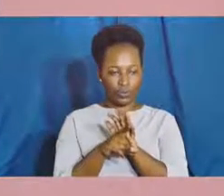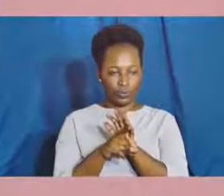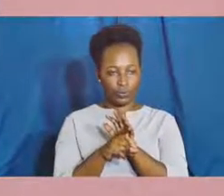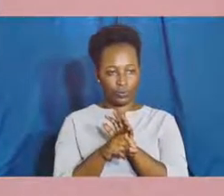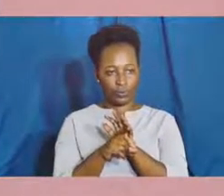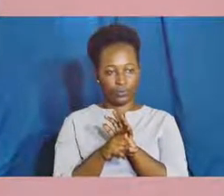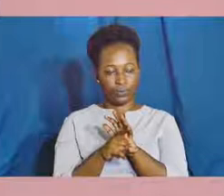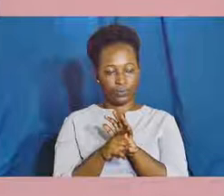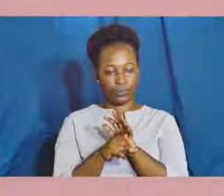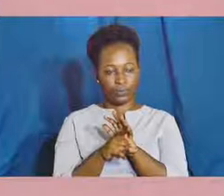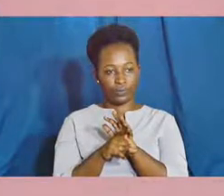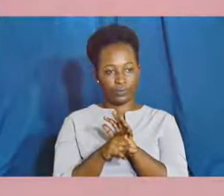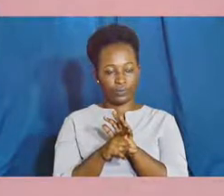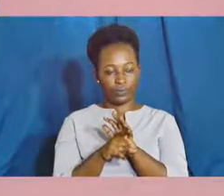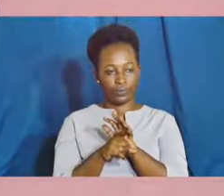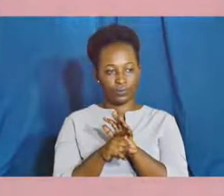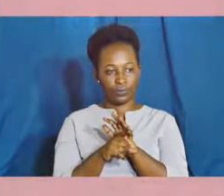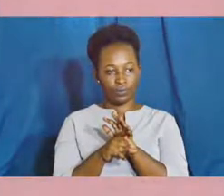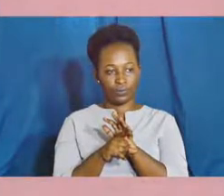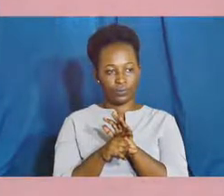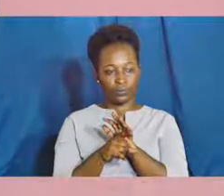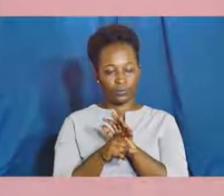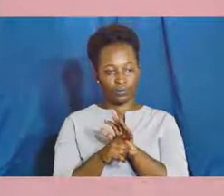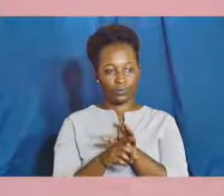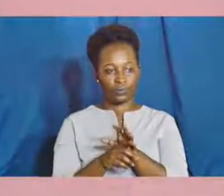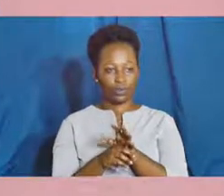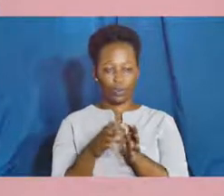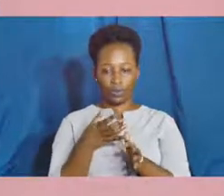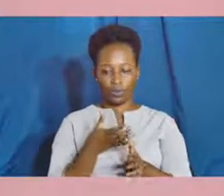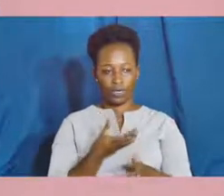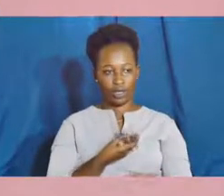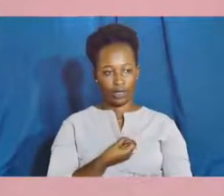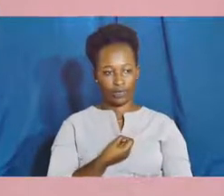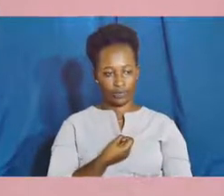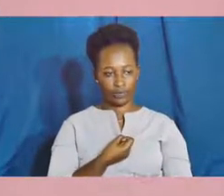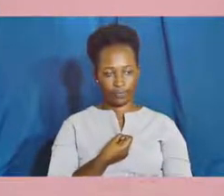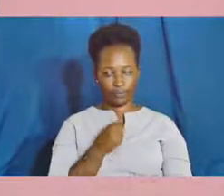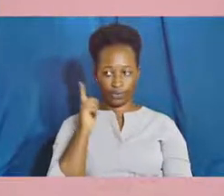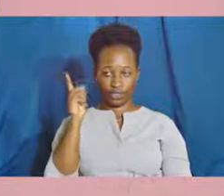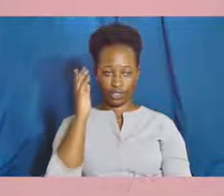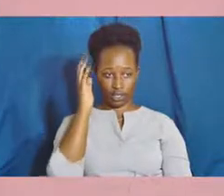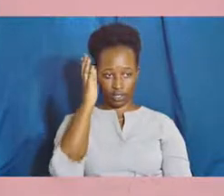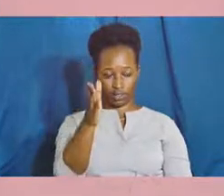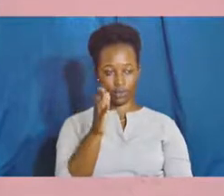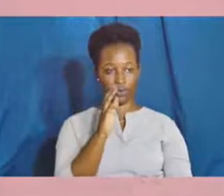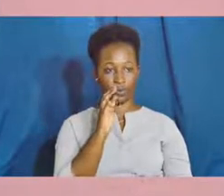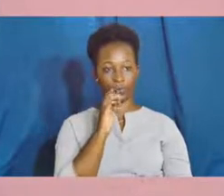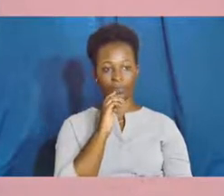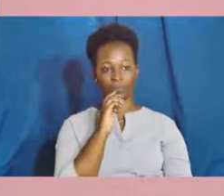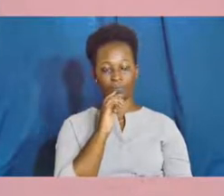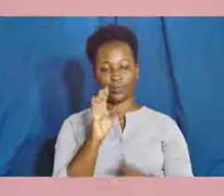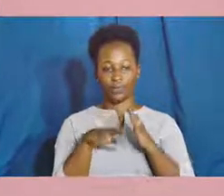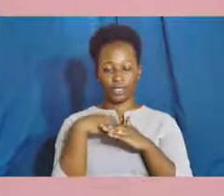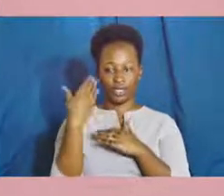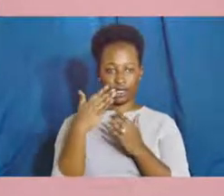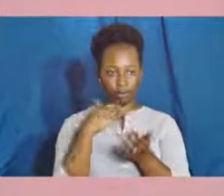that? Let's set them. Let's say that we have this direction to be this, and